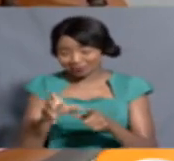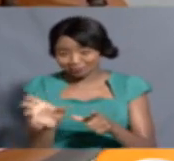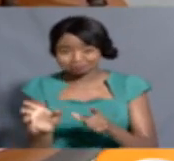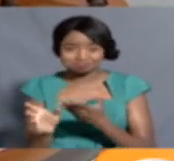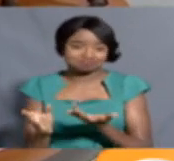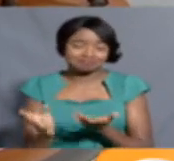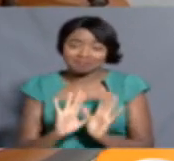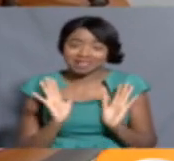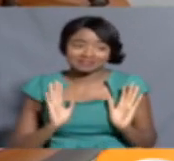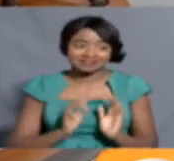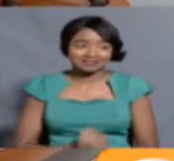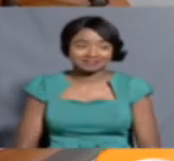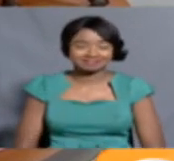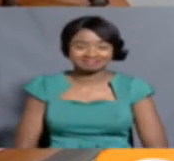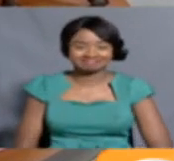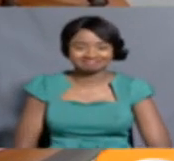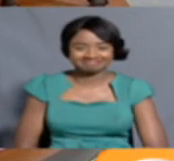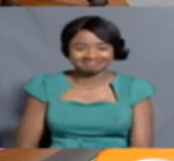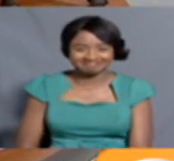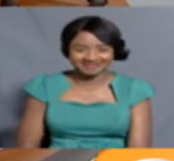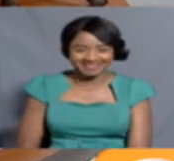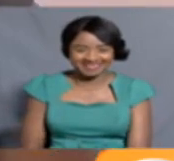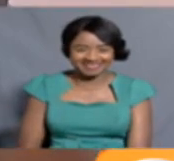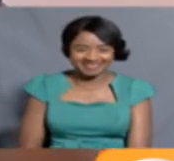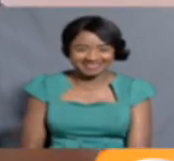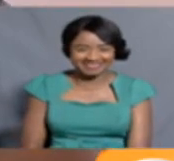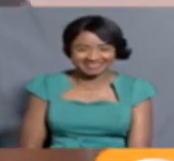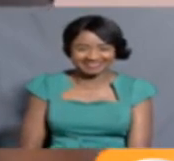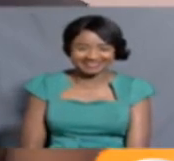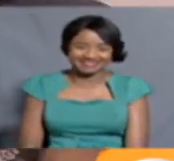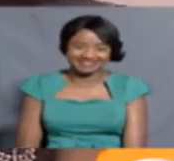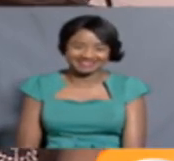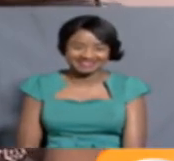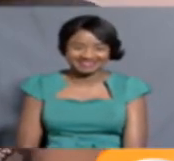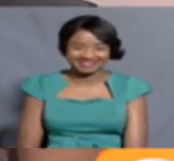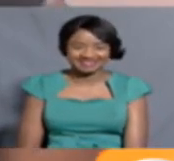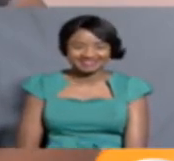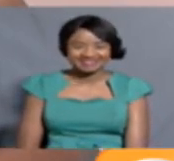Really? And, I think it's the suspenders.